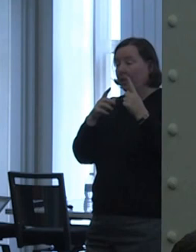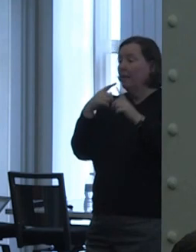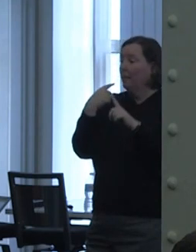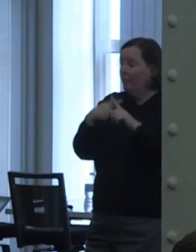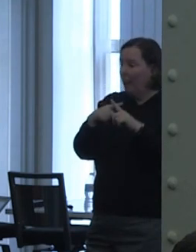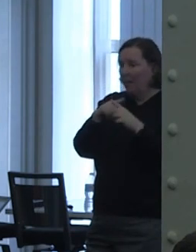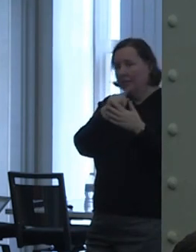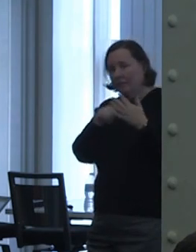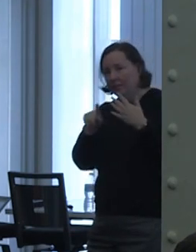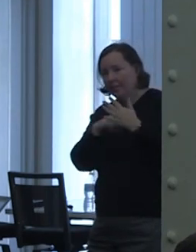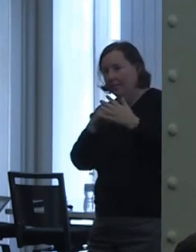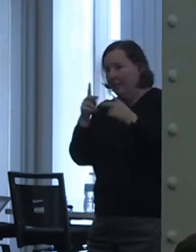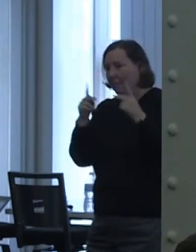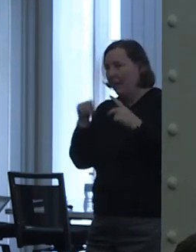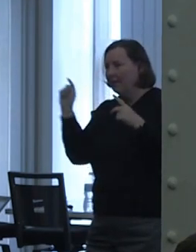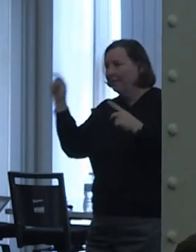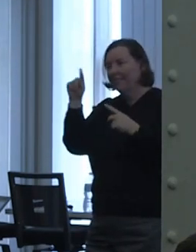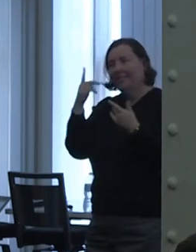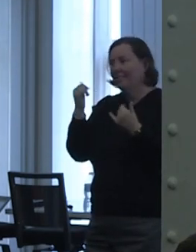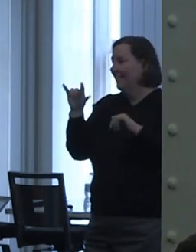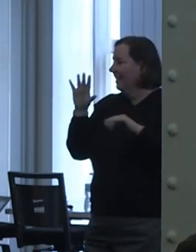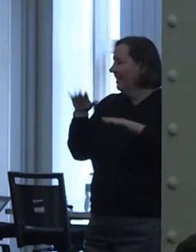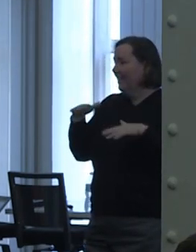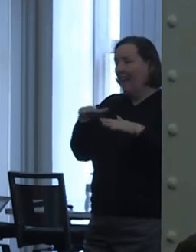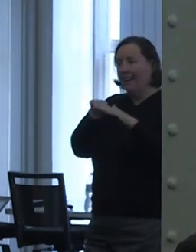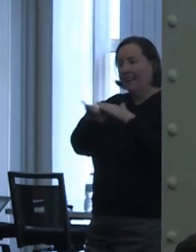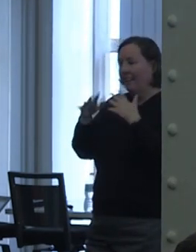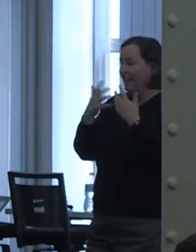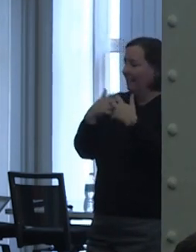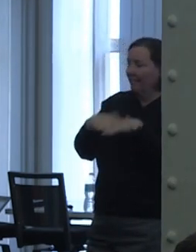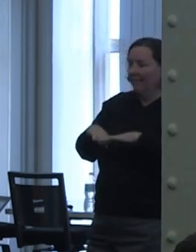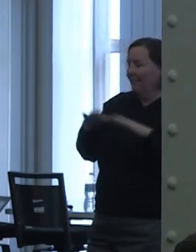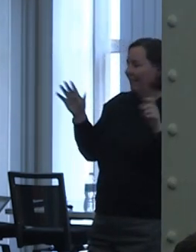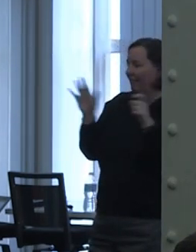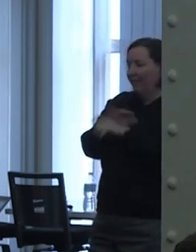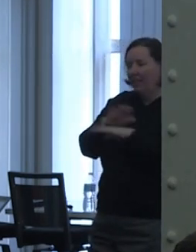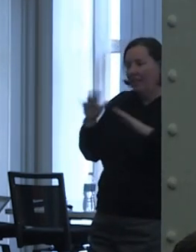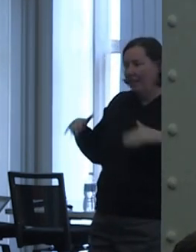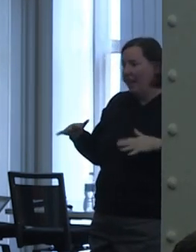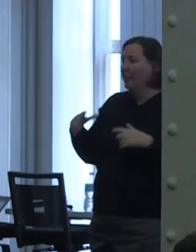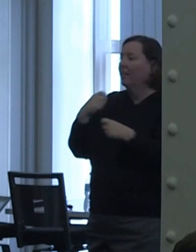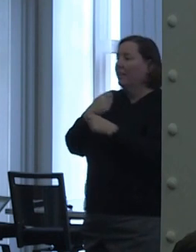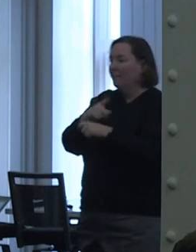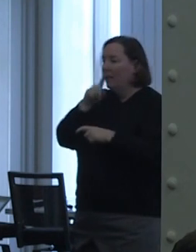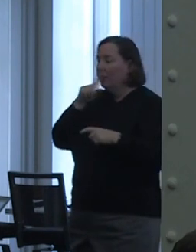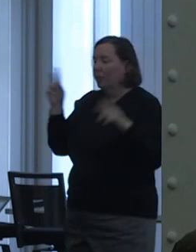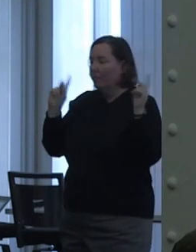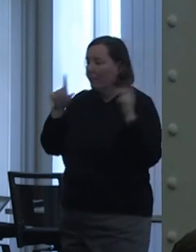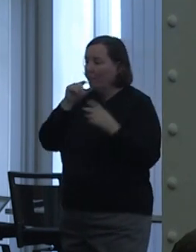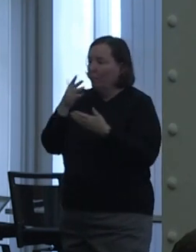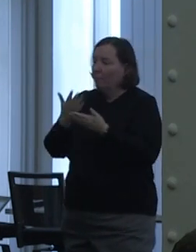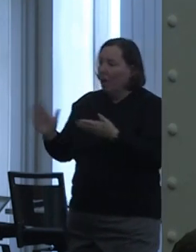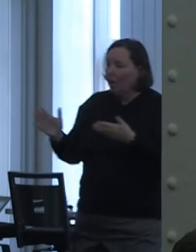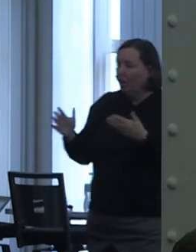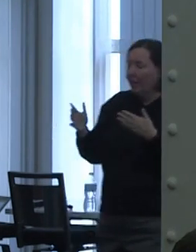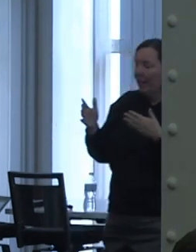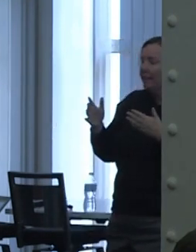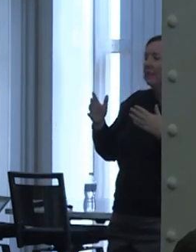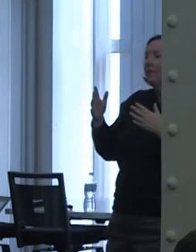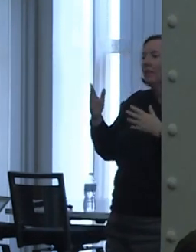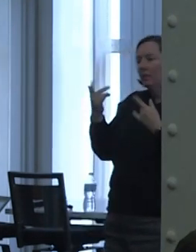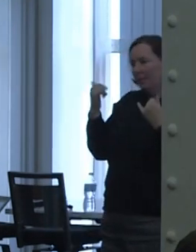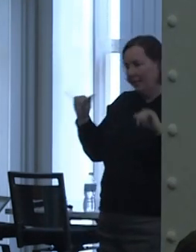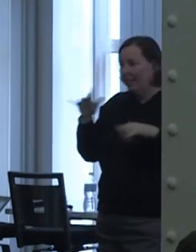also critique the places we still had yet to go, and to always ensure that the voices of those most marginalized were the